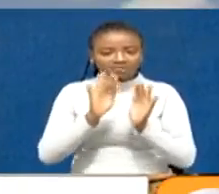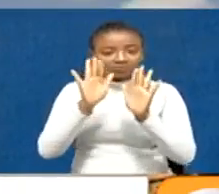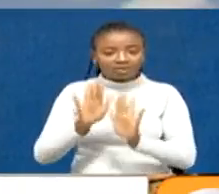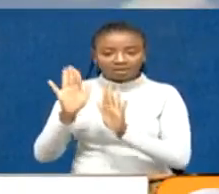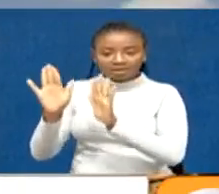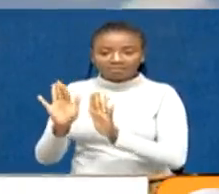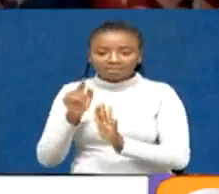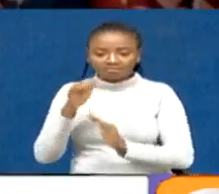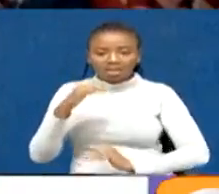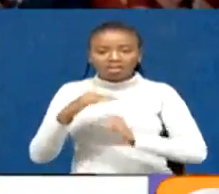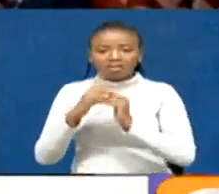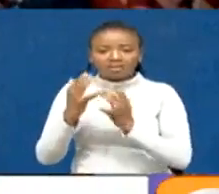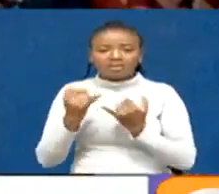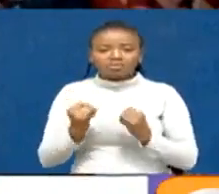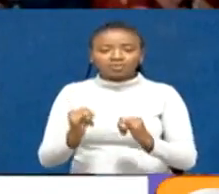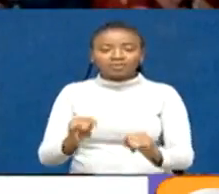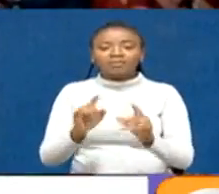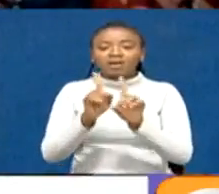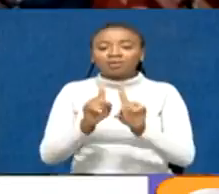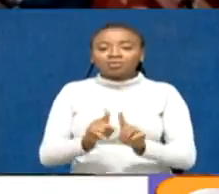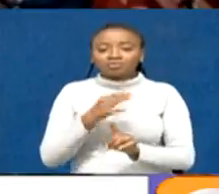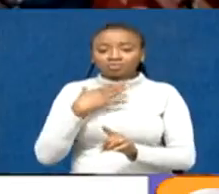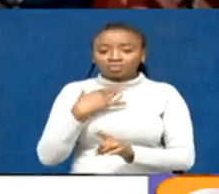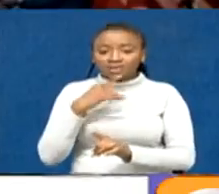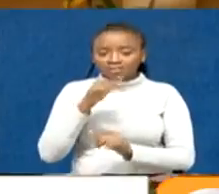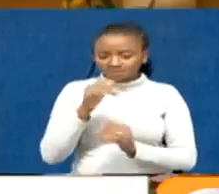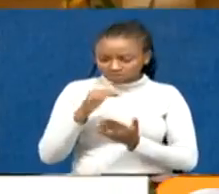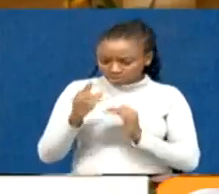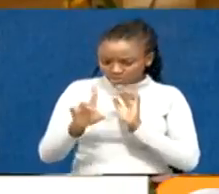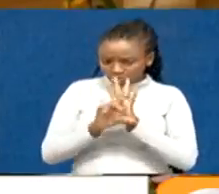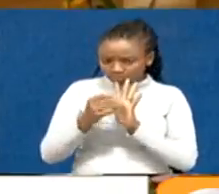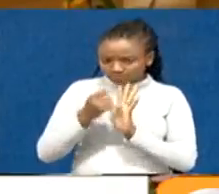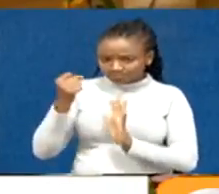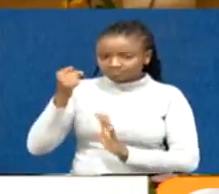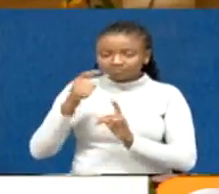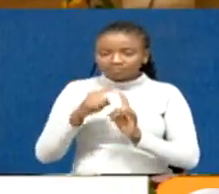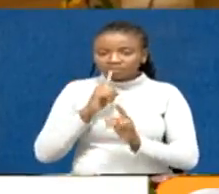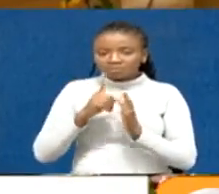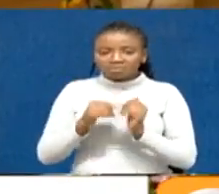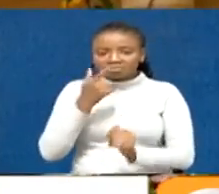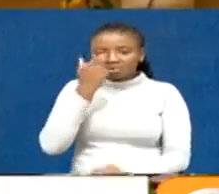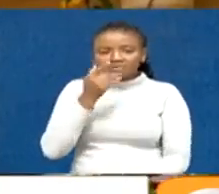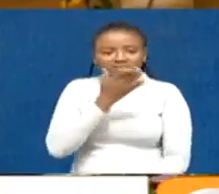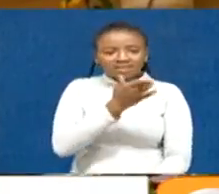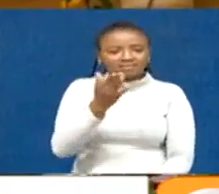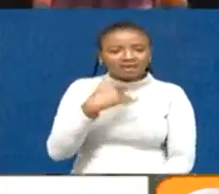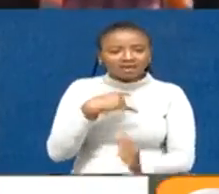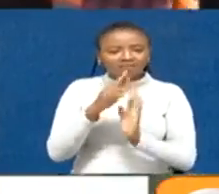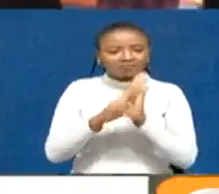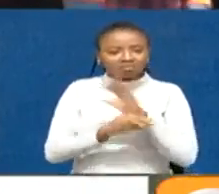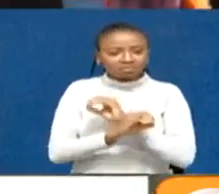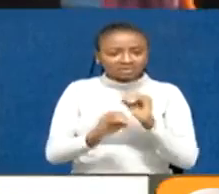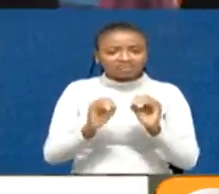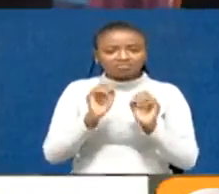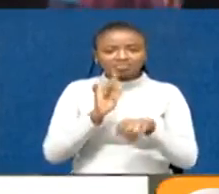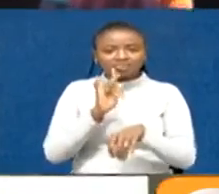want the National Assembly's annulment of the Gazette notice on the law suspended. They aver that the absence of the rules in the upcoming polls